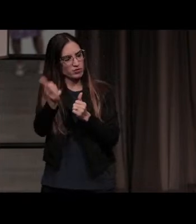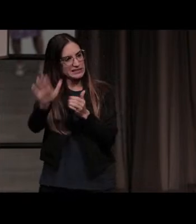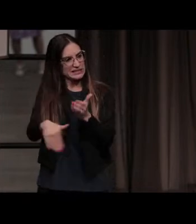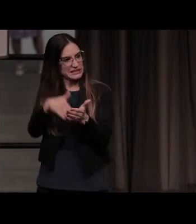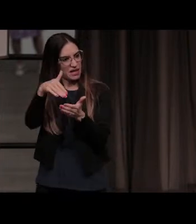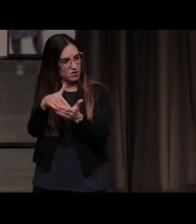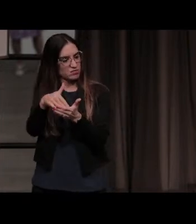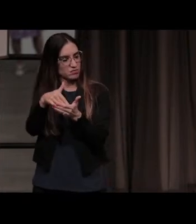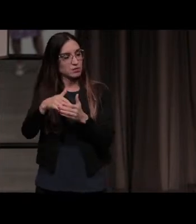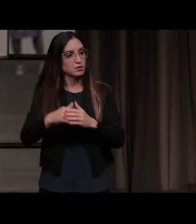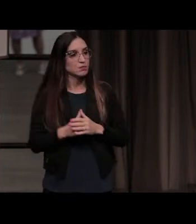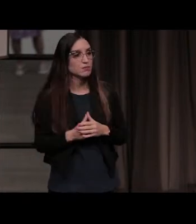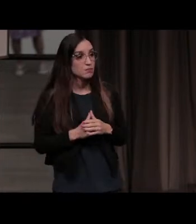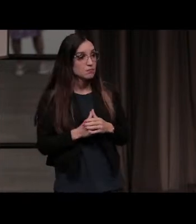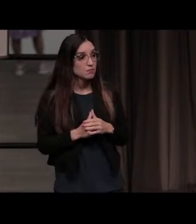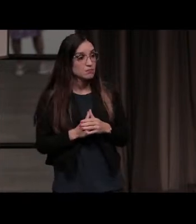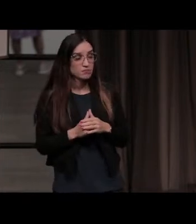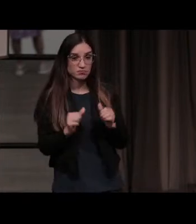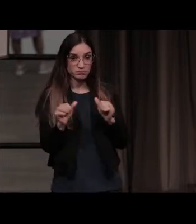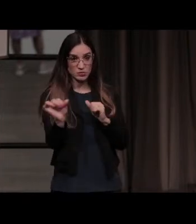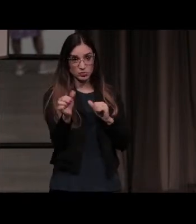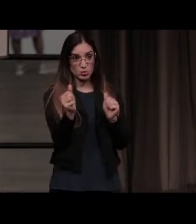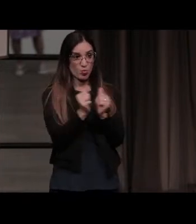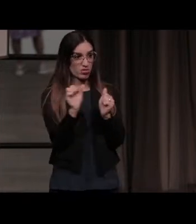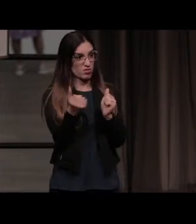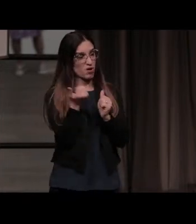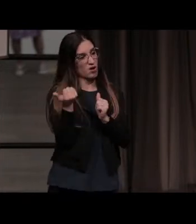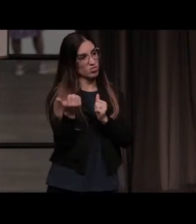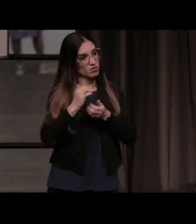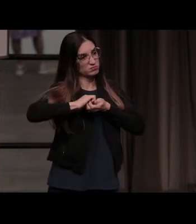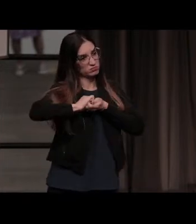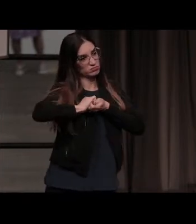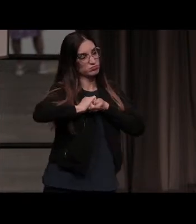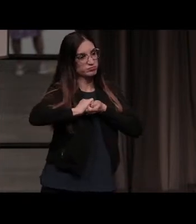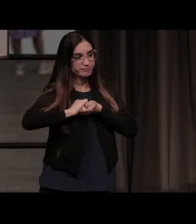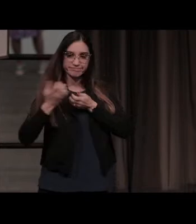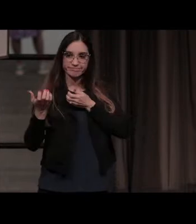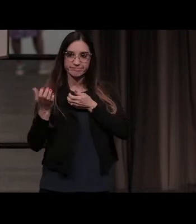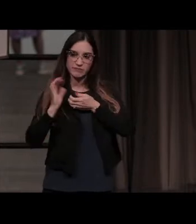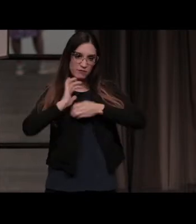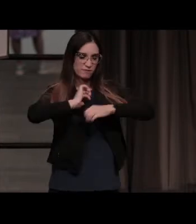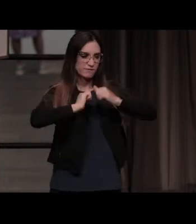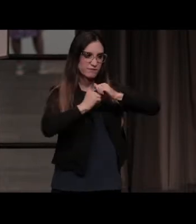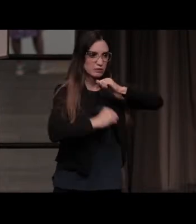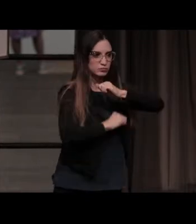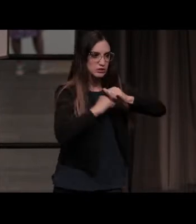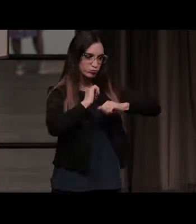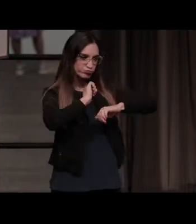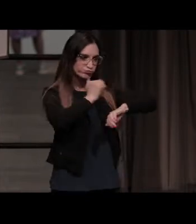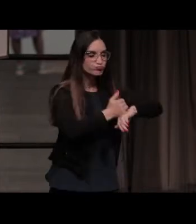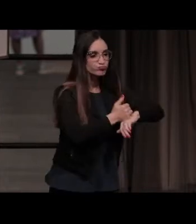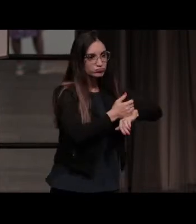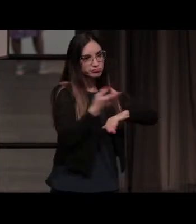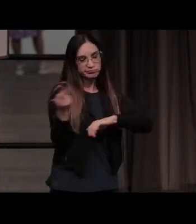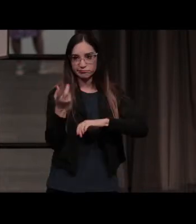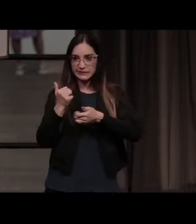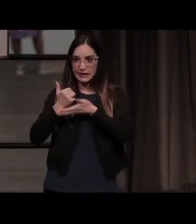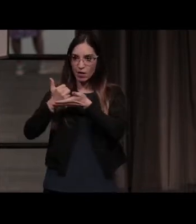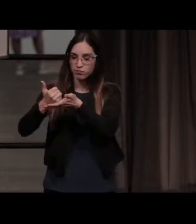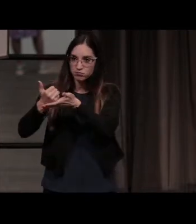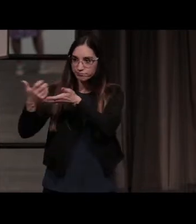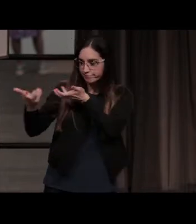Thread Residency by the Masagitis Foundation. He invites you to join him in creating portals between